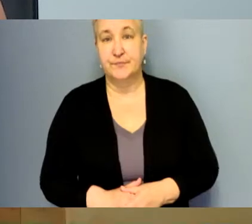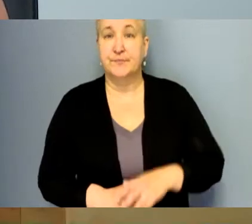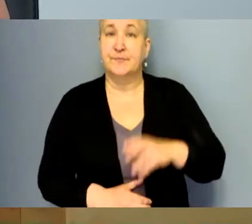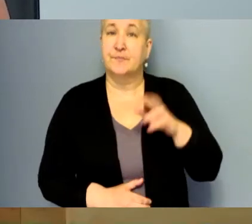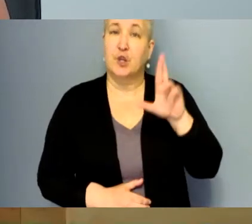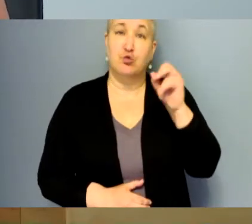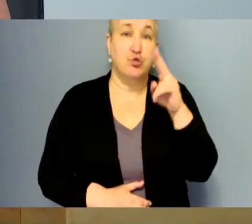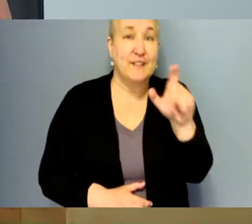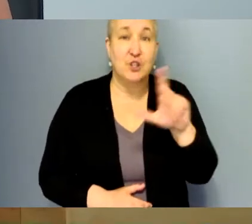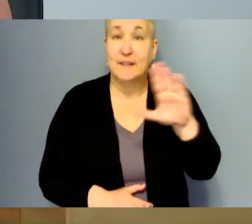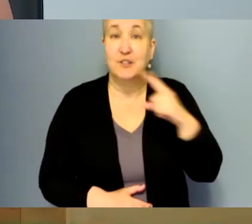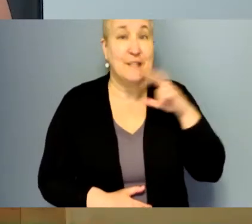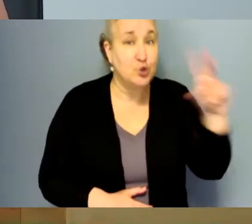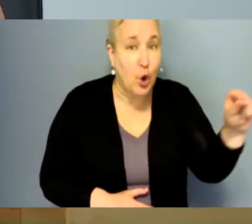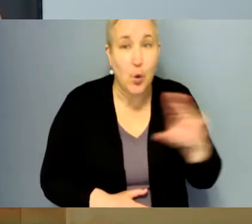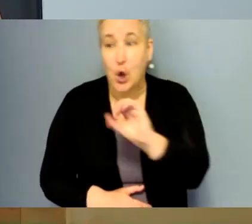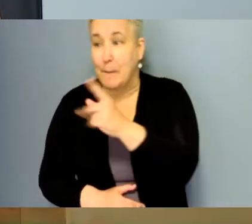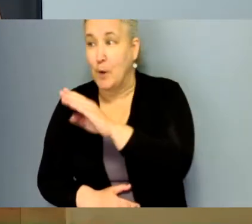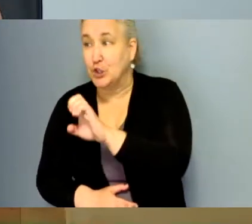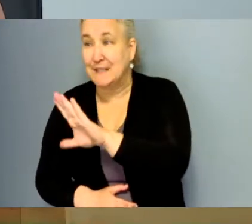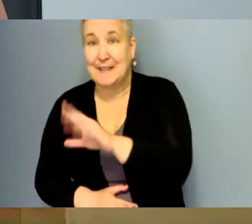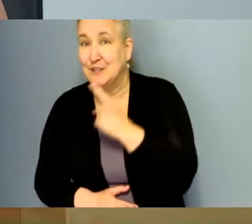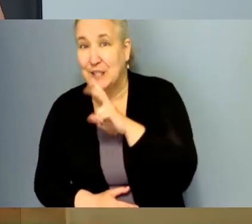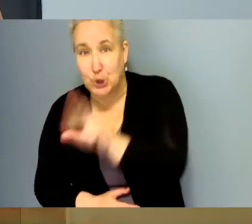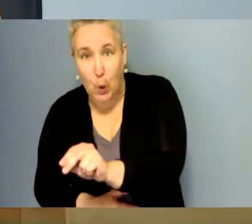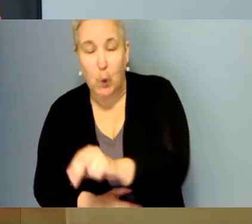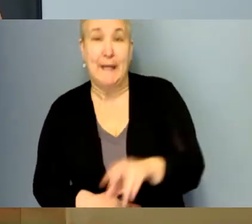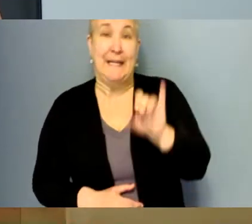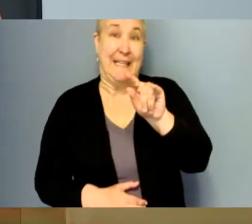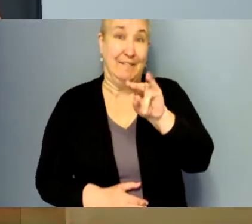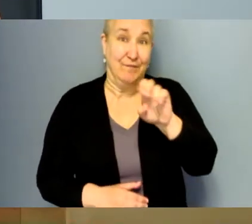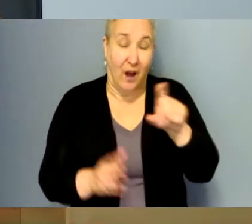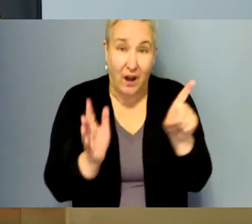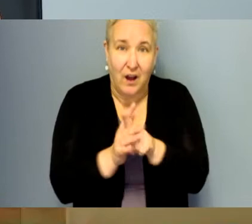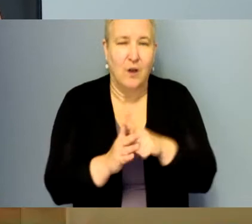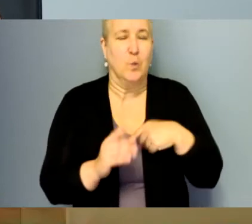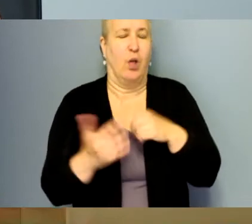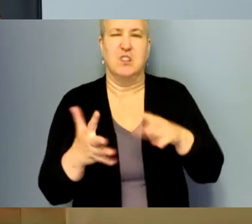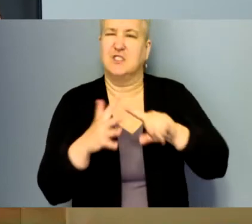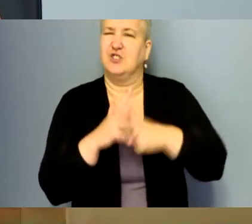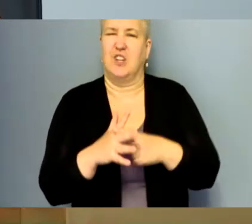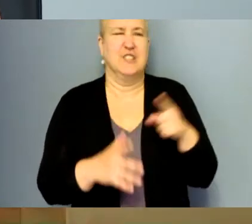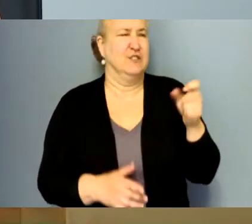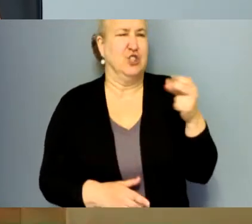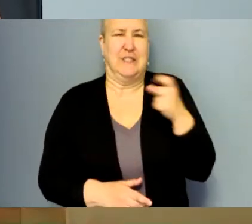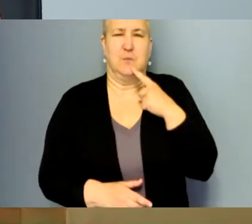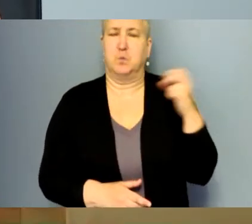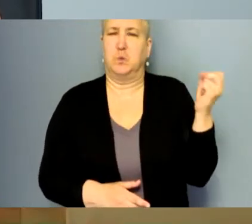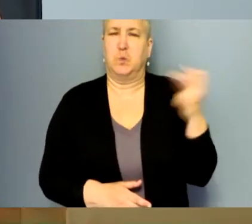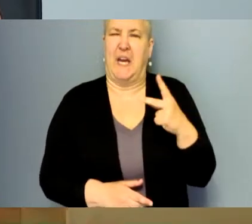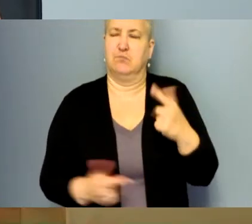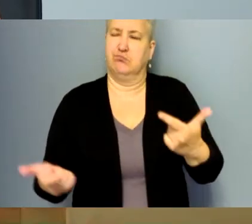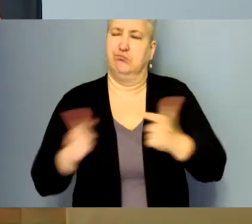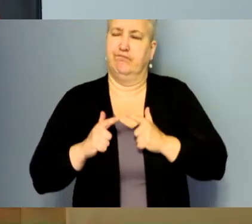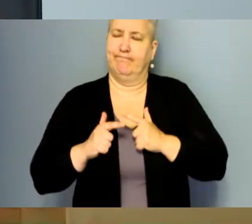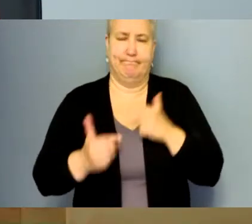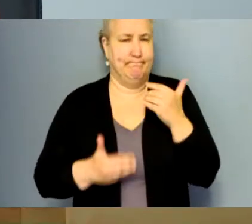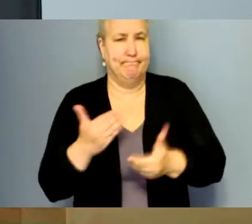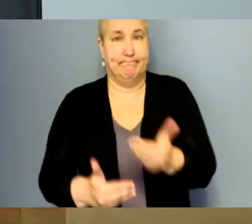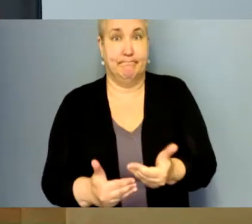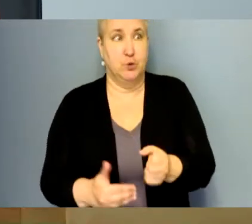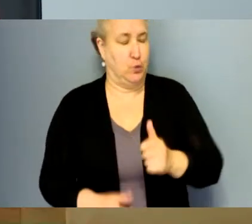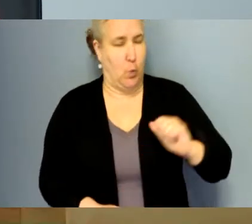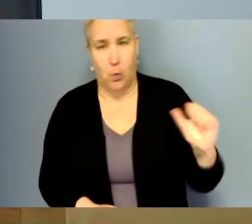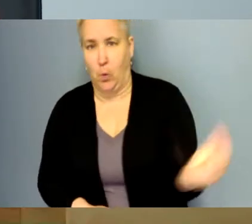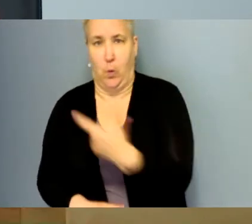never said no, Margie never said no. When Yvonne came here, we already started it, and she just said, okay, hand it over to me. So all of you